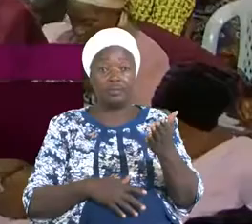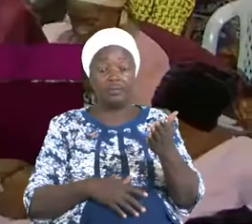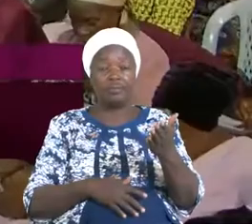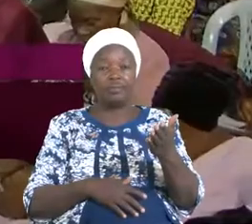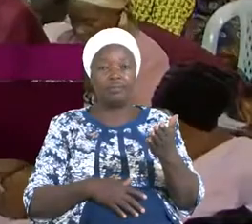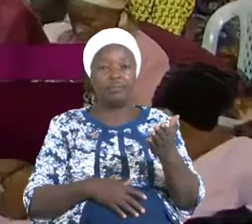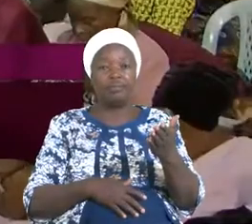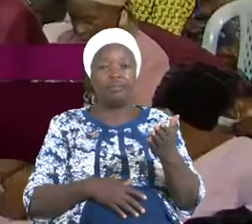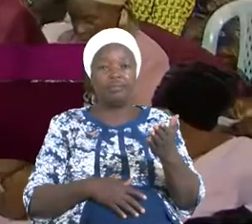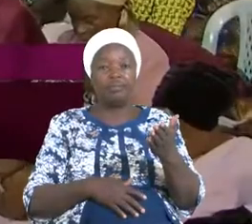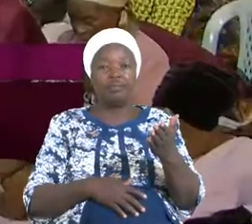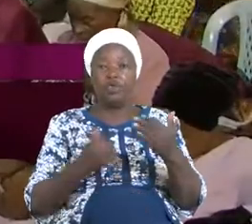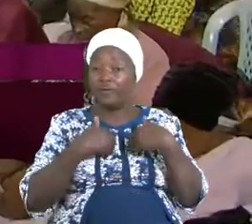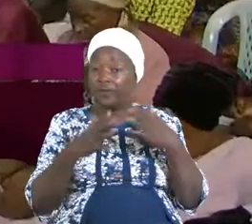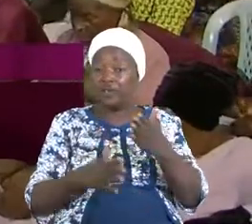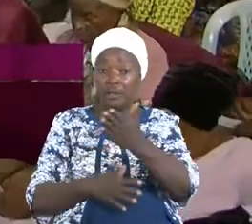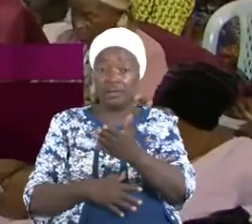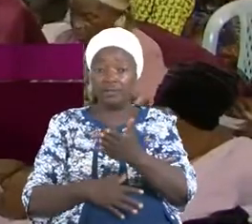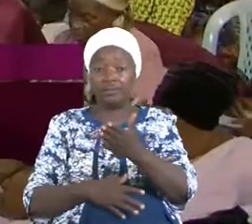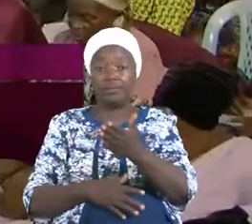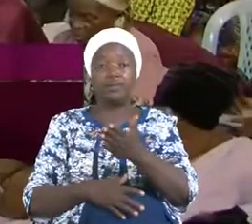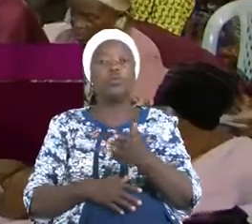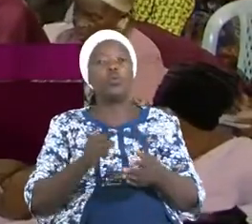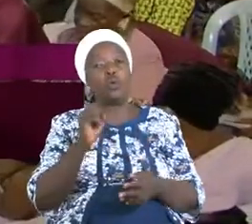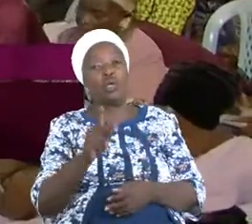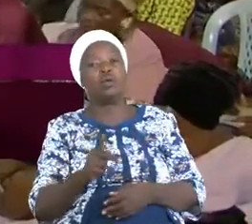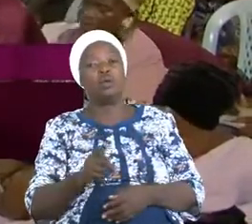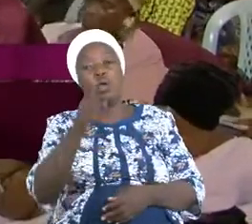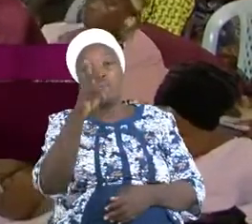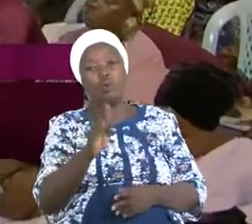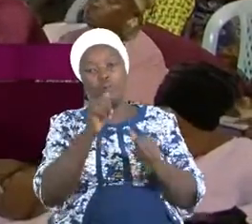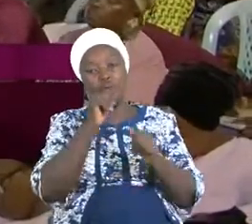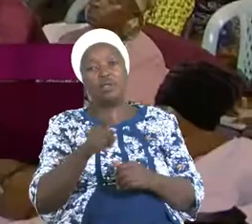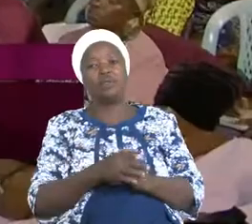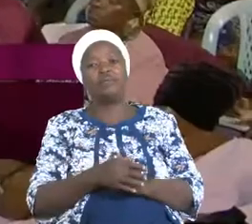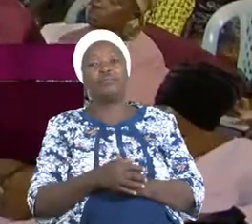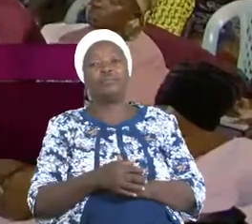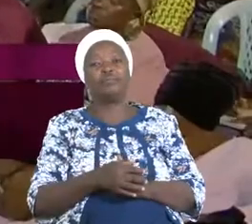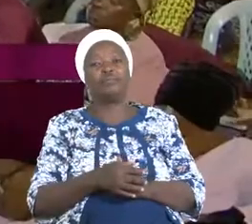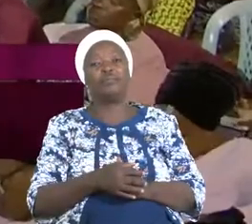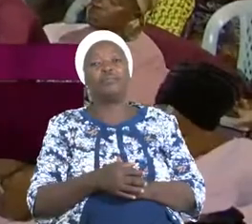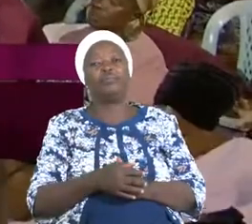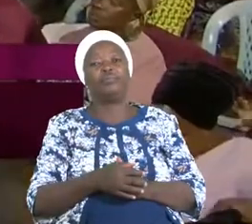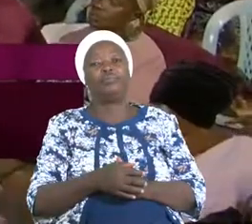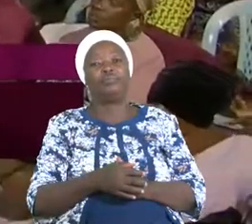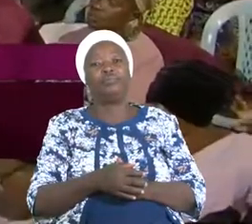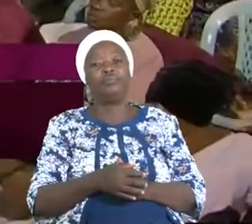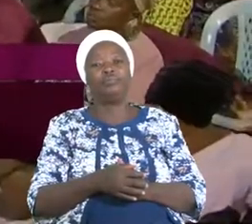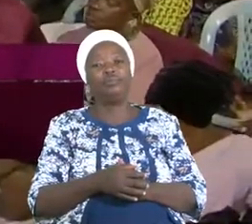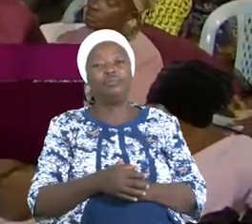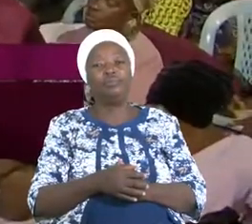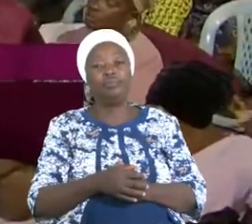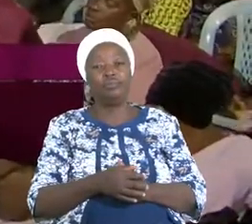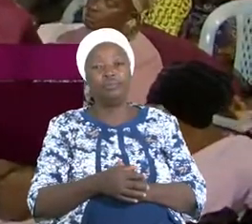finished? You finished there? Okay, God bless you. At my right-hand side, have you finished?